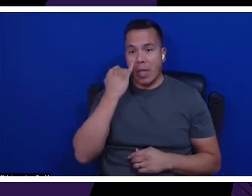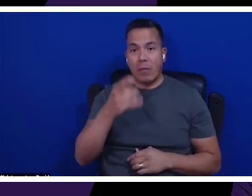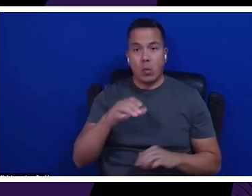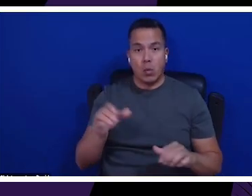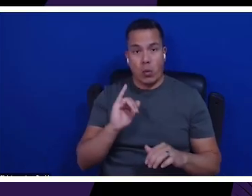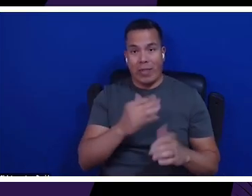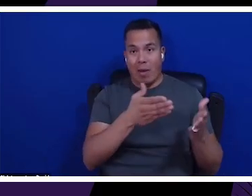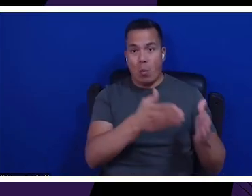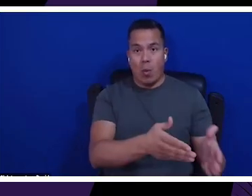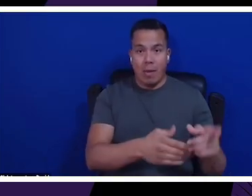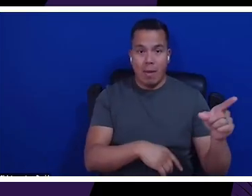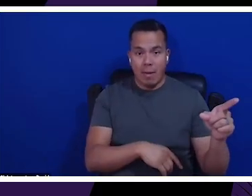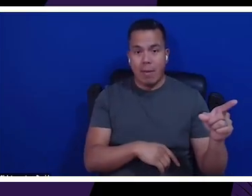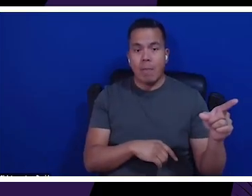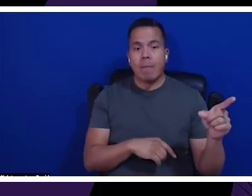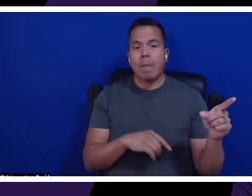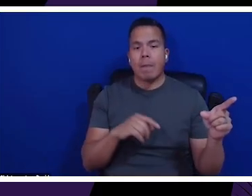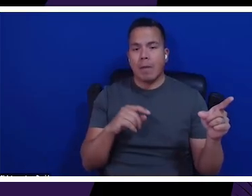an example about that,